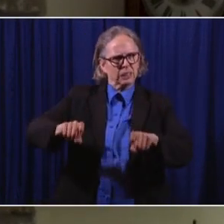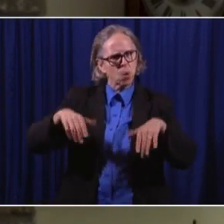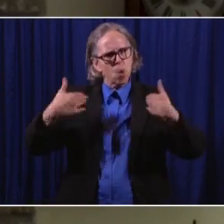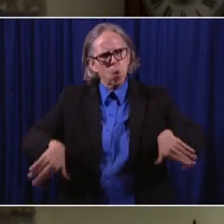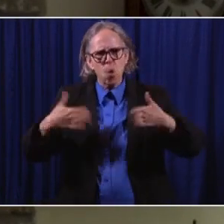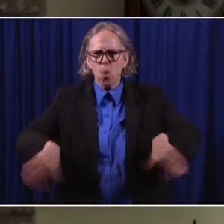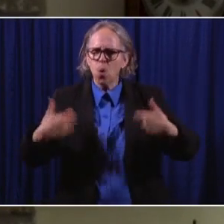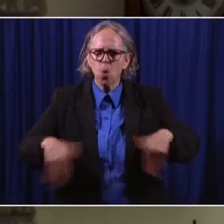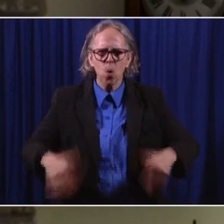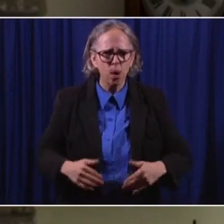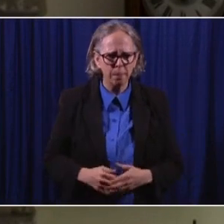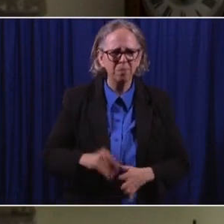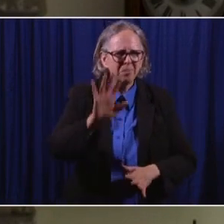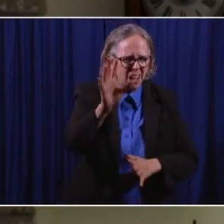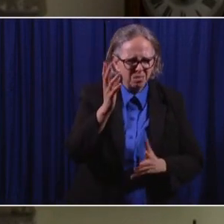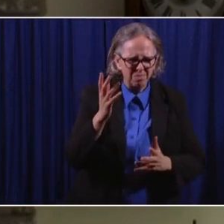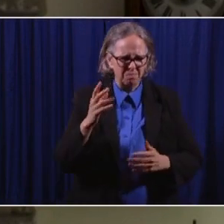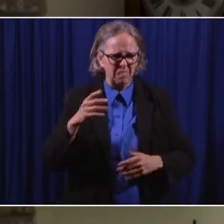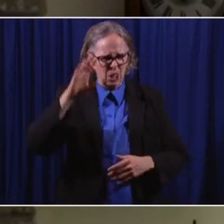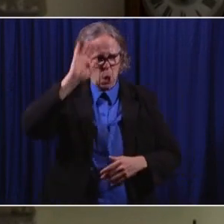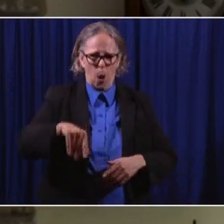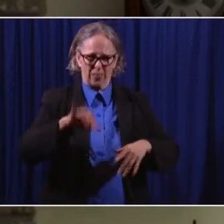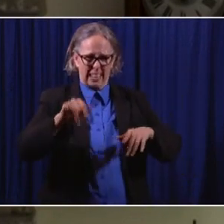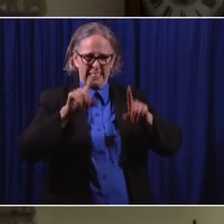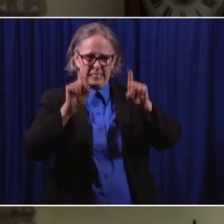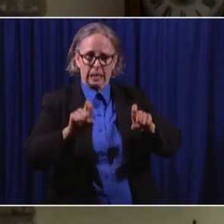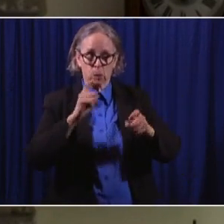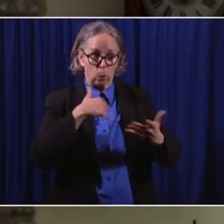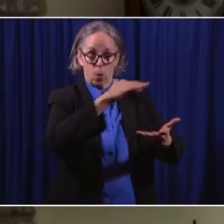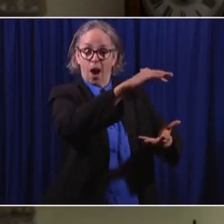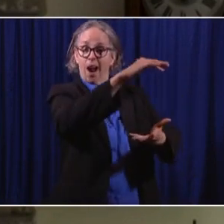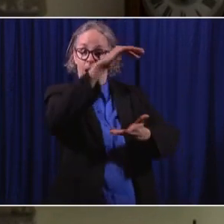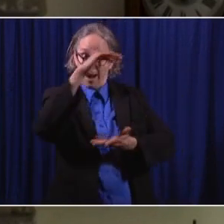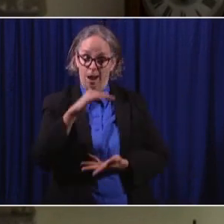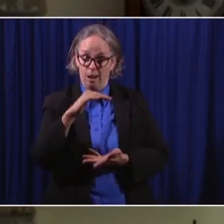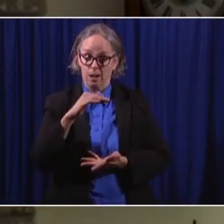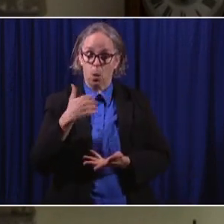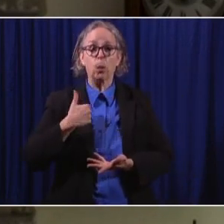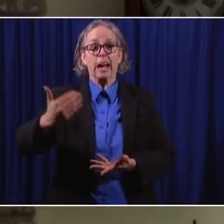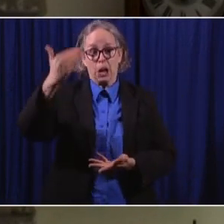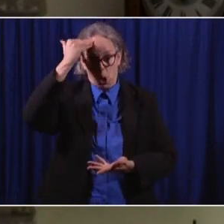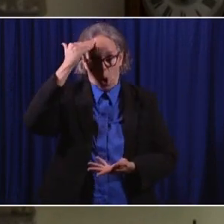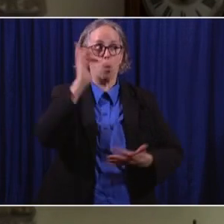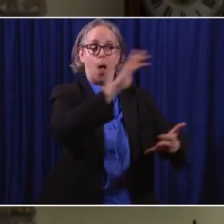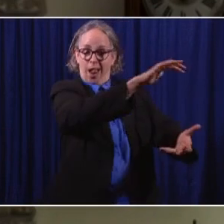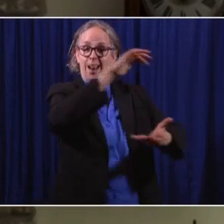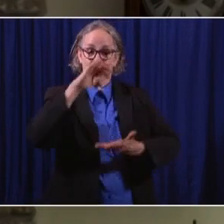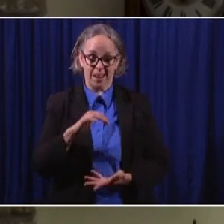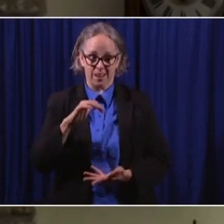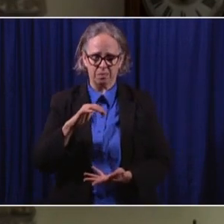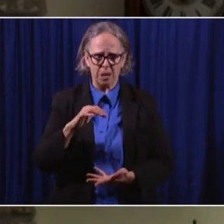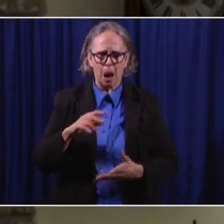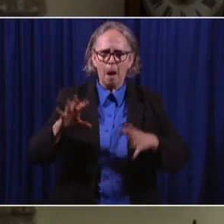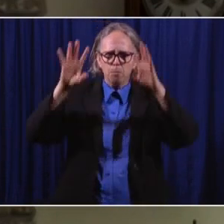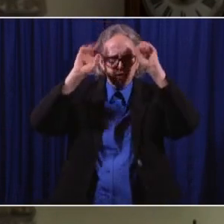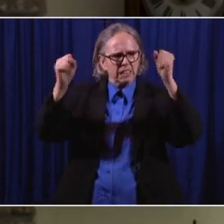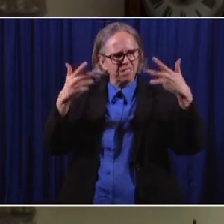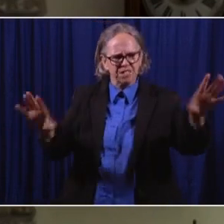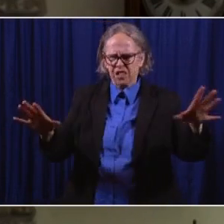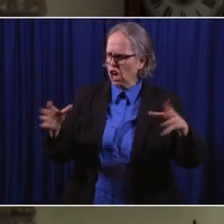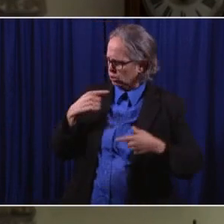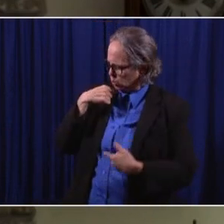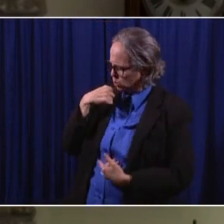we've known that these tests were coming for some time, as the president has told us that they were coming, the vice president has told us they were